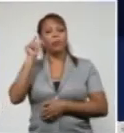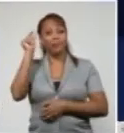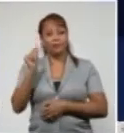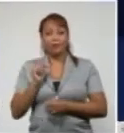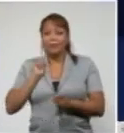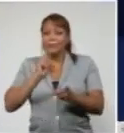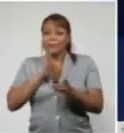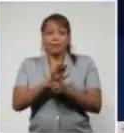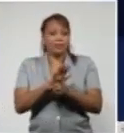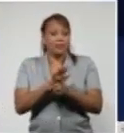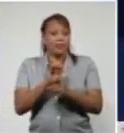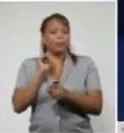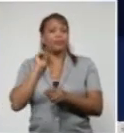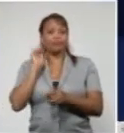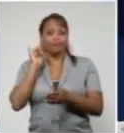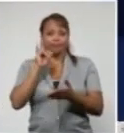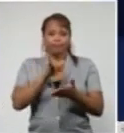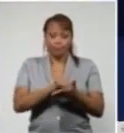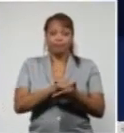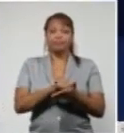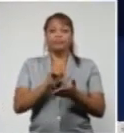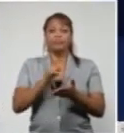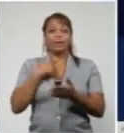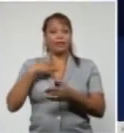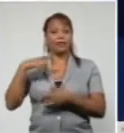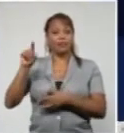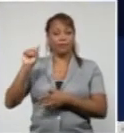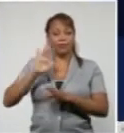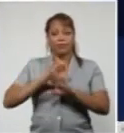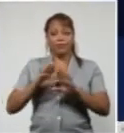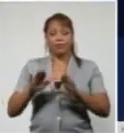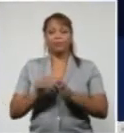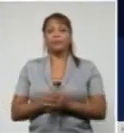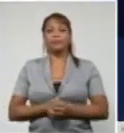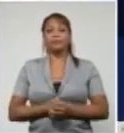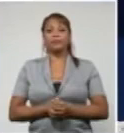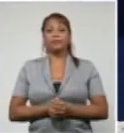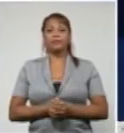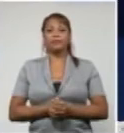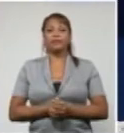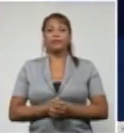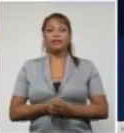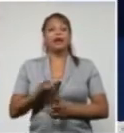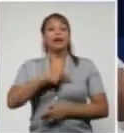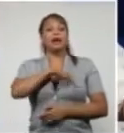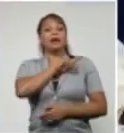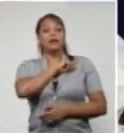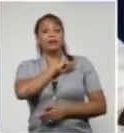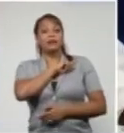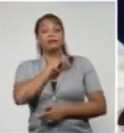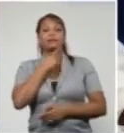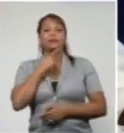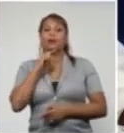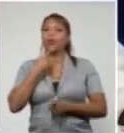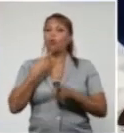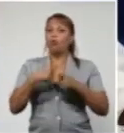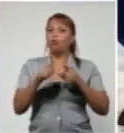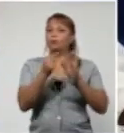and 18 in Ciego de Ávila. This means that, to date,